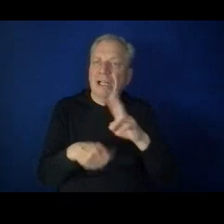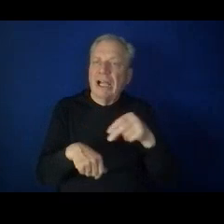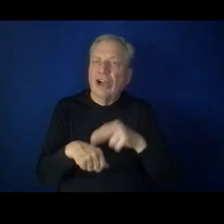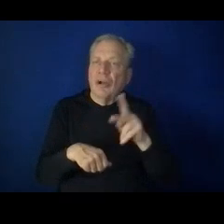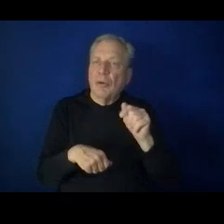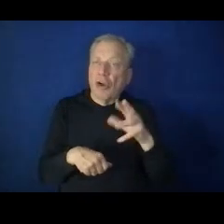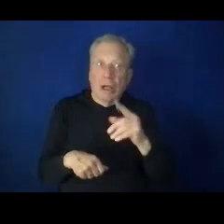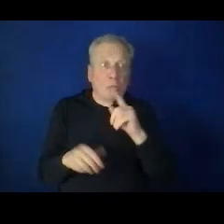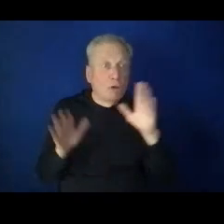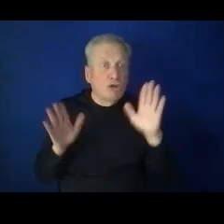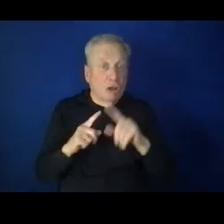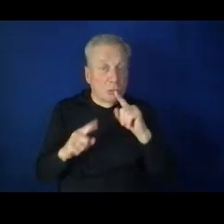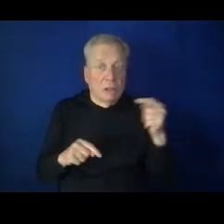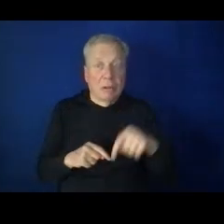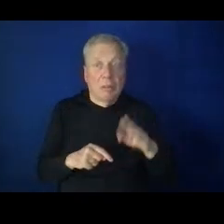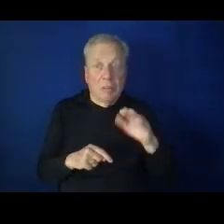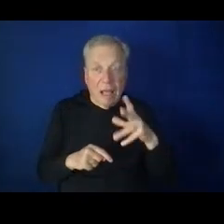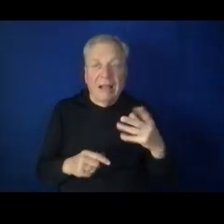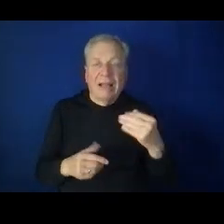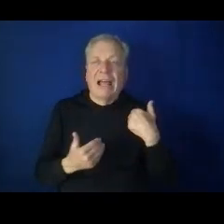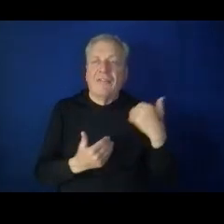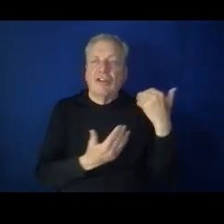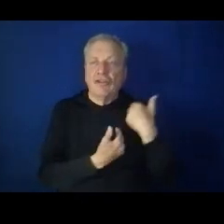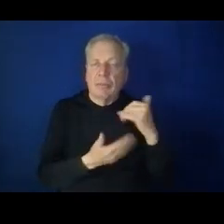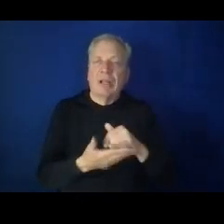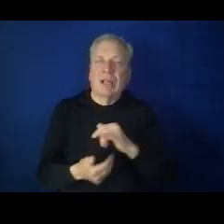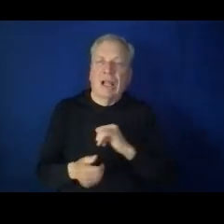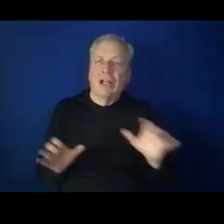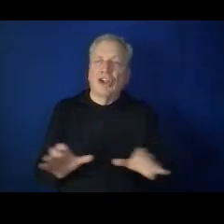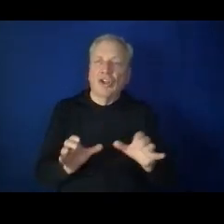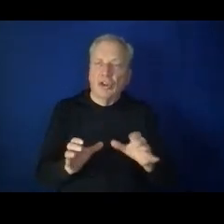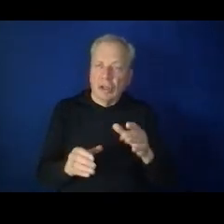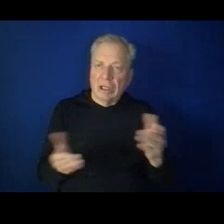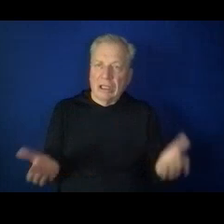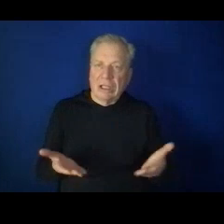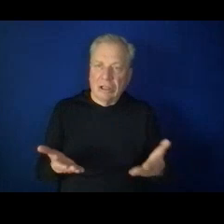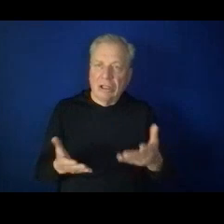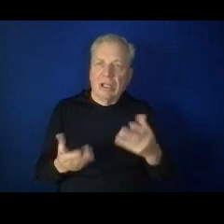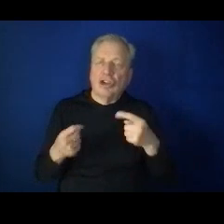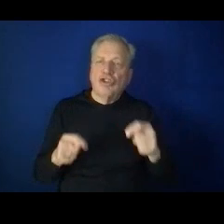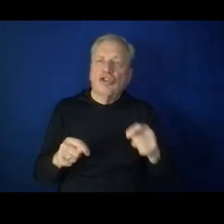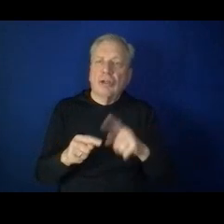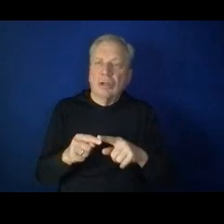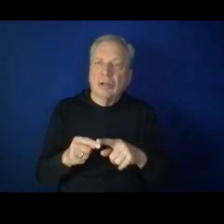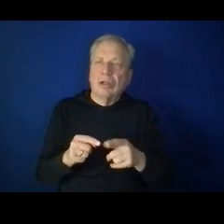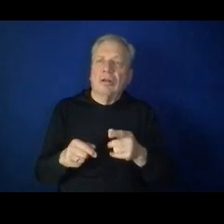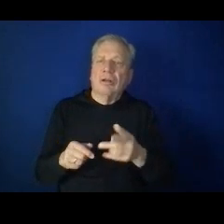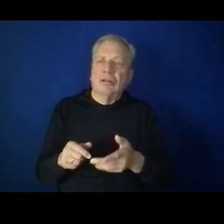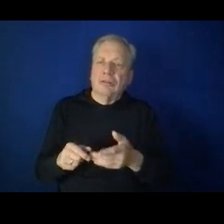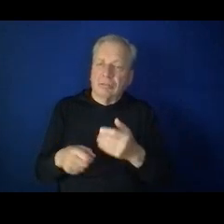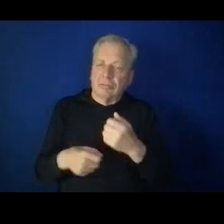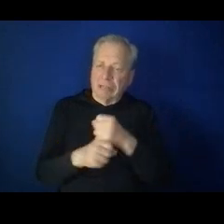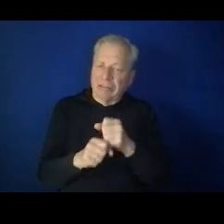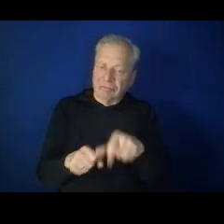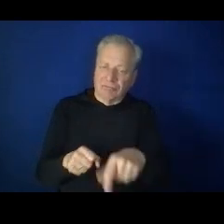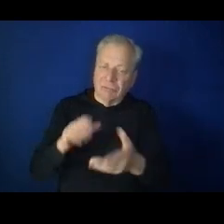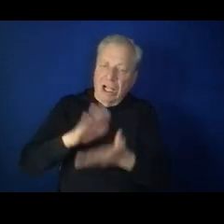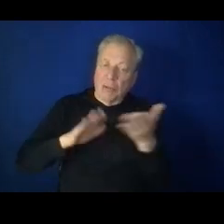back, grateful to have the responsibility that I do here in trying to move operations forward.